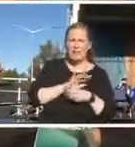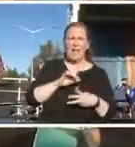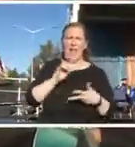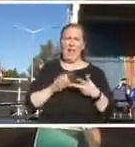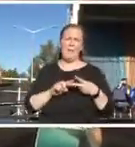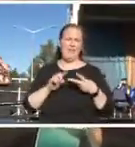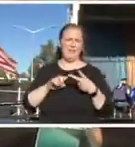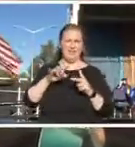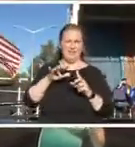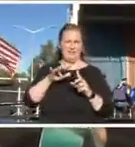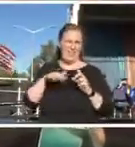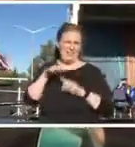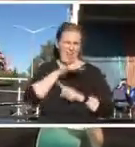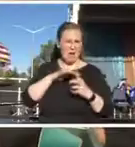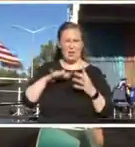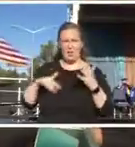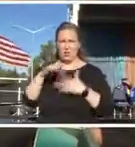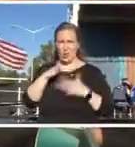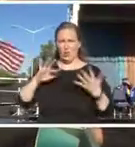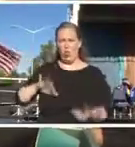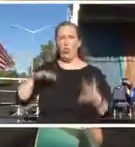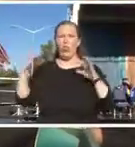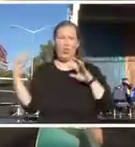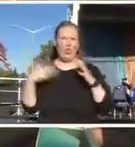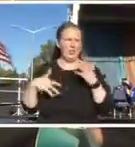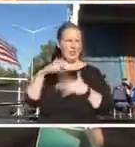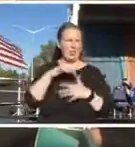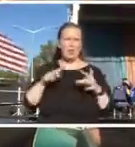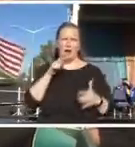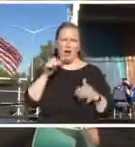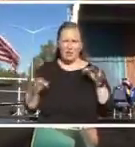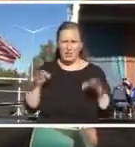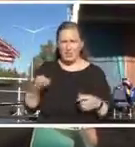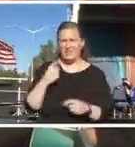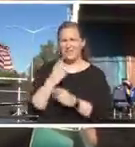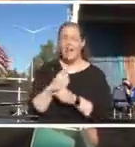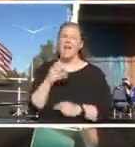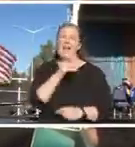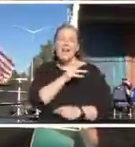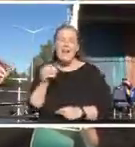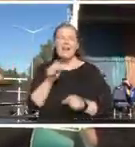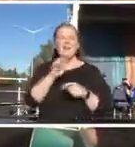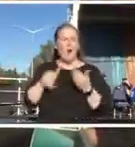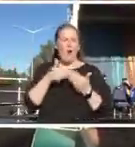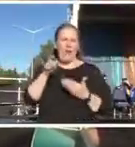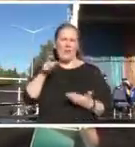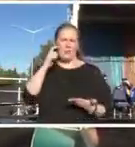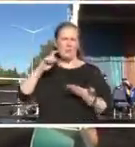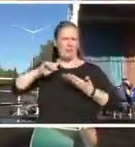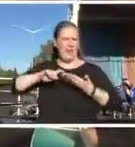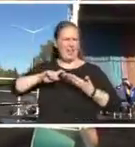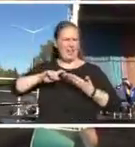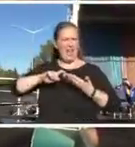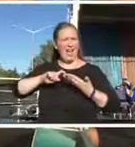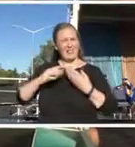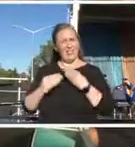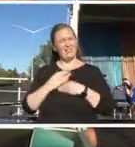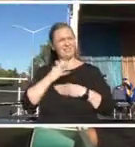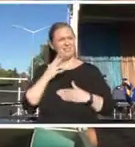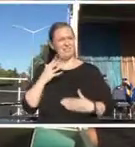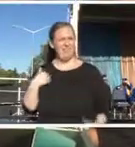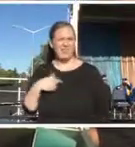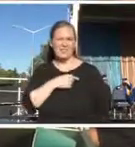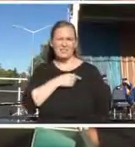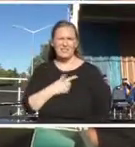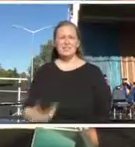little environment of social unrest and social injustice, right? And we all have to recognize the toll that it has taken on